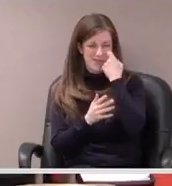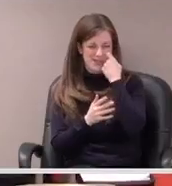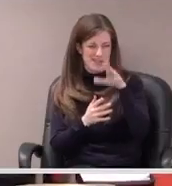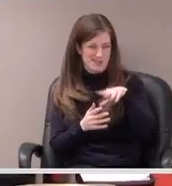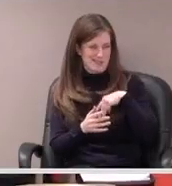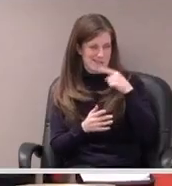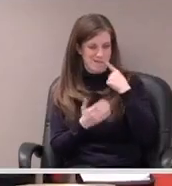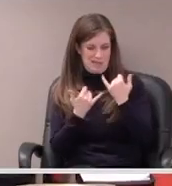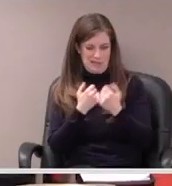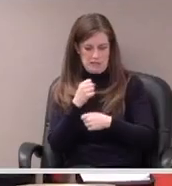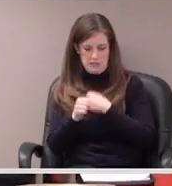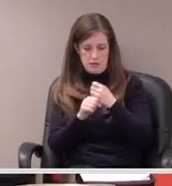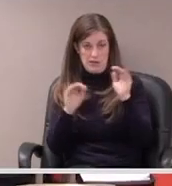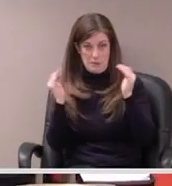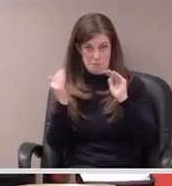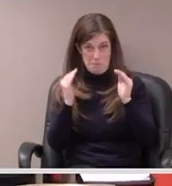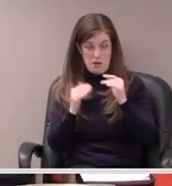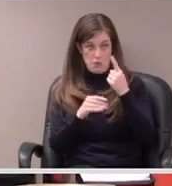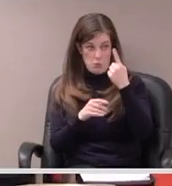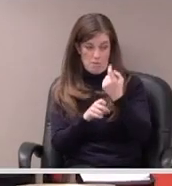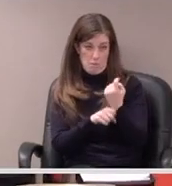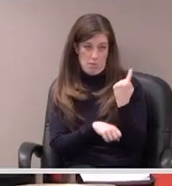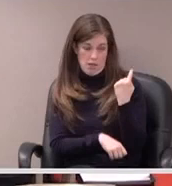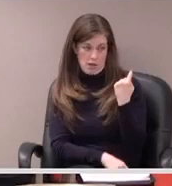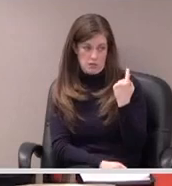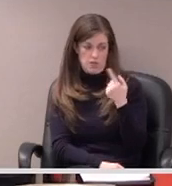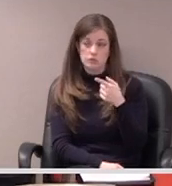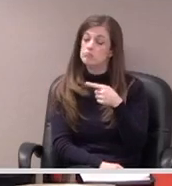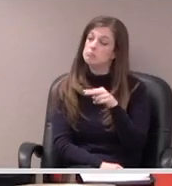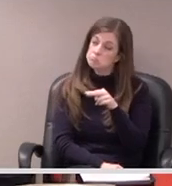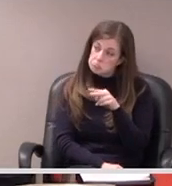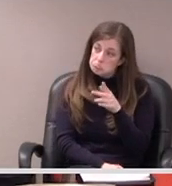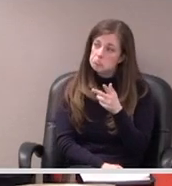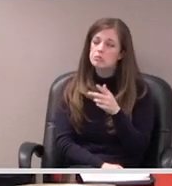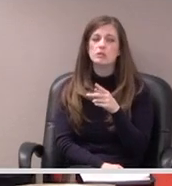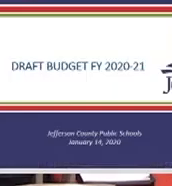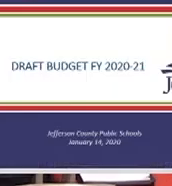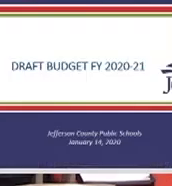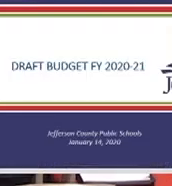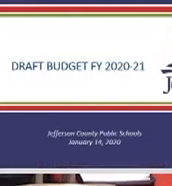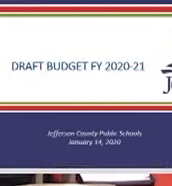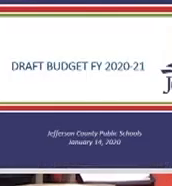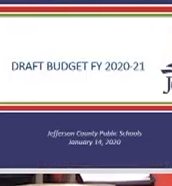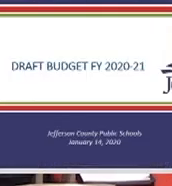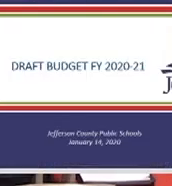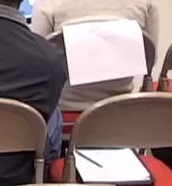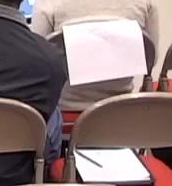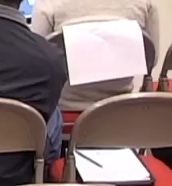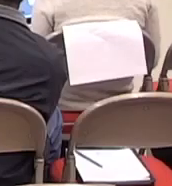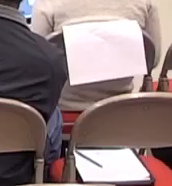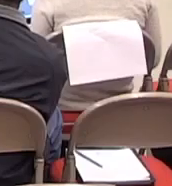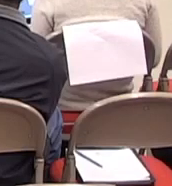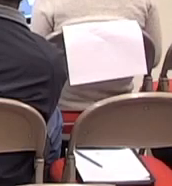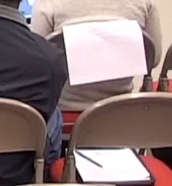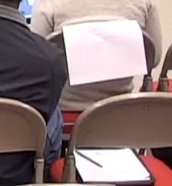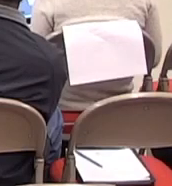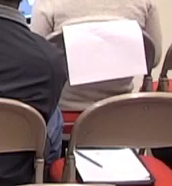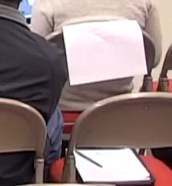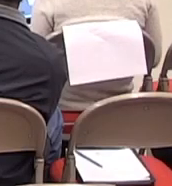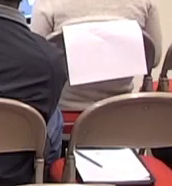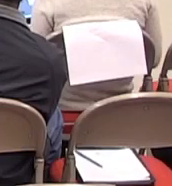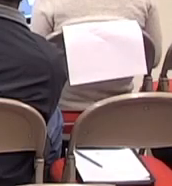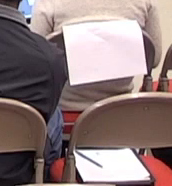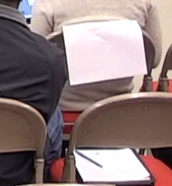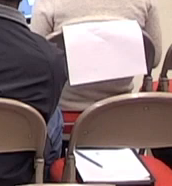this year, mm-hmm. compared to the ones we got last year, mm-hmm. Do you happen to know what that difference